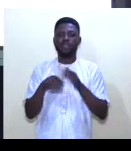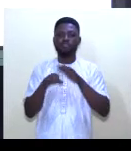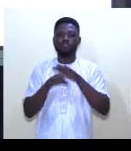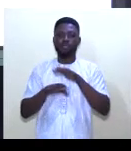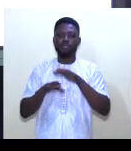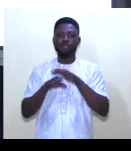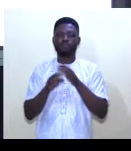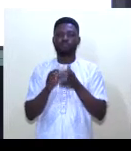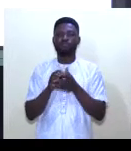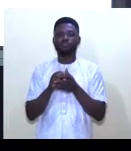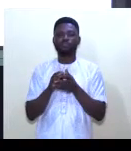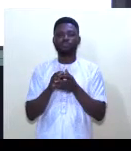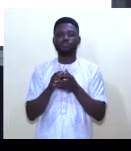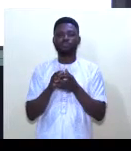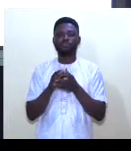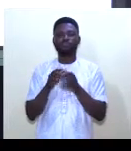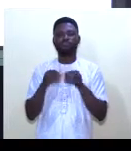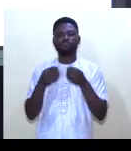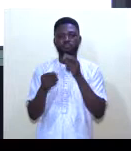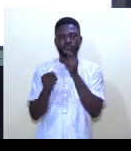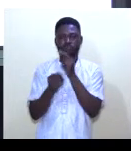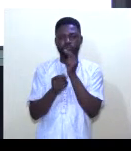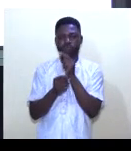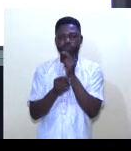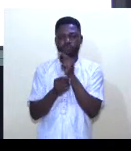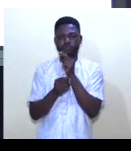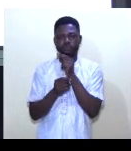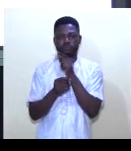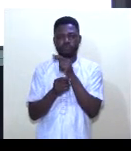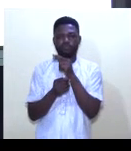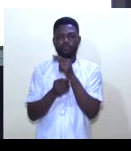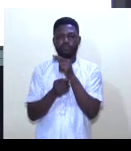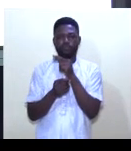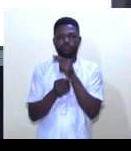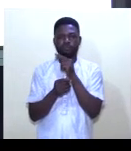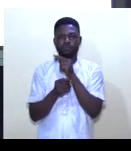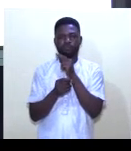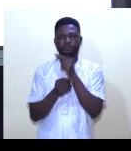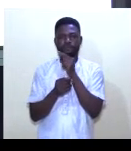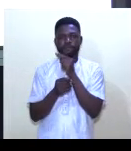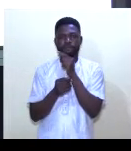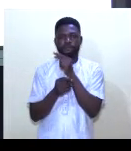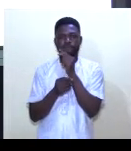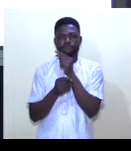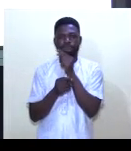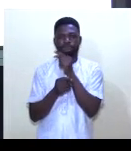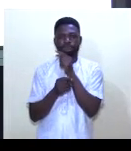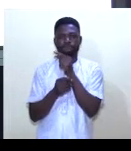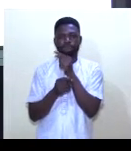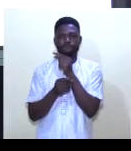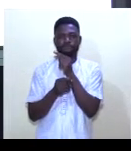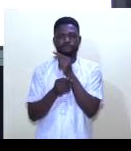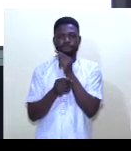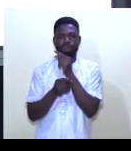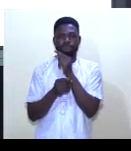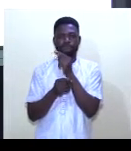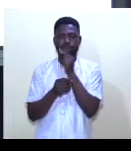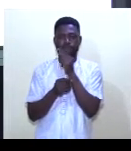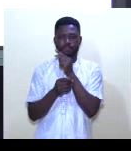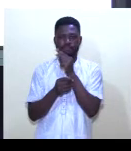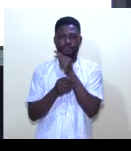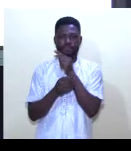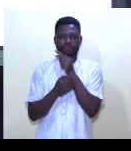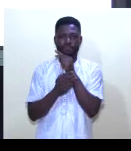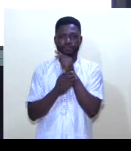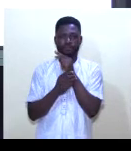in the diagram below? I'll give you some time to think about this and we'll see what the answer is.